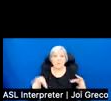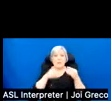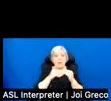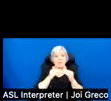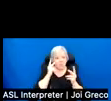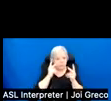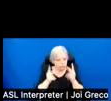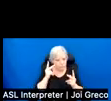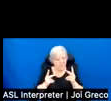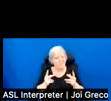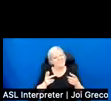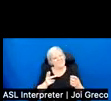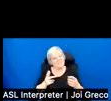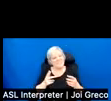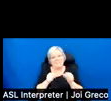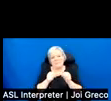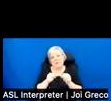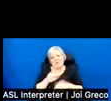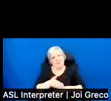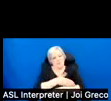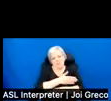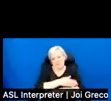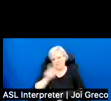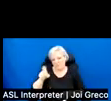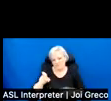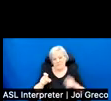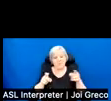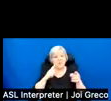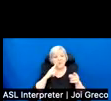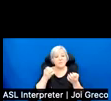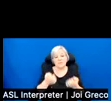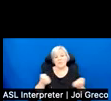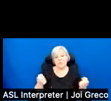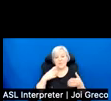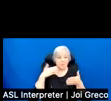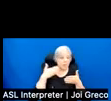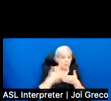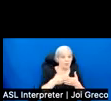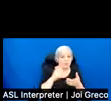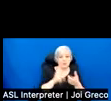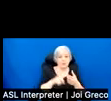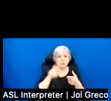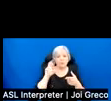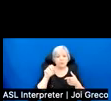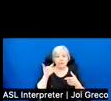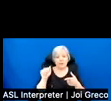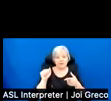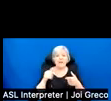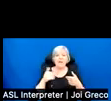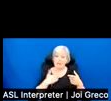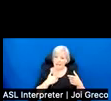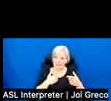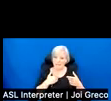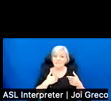got a long way to go. So the device is situated nice and close to the retina, and has